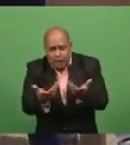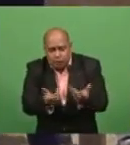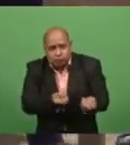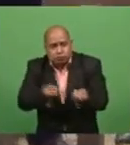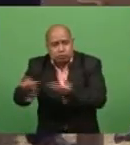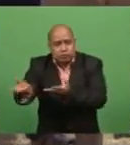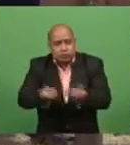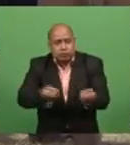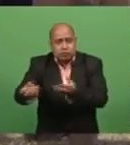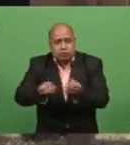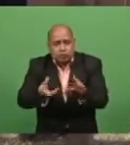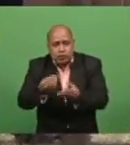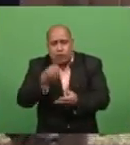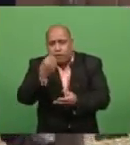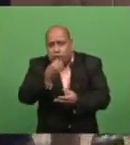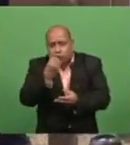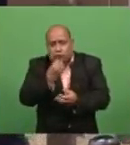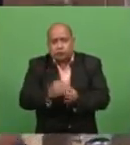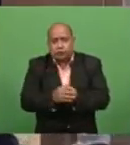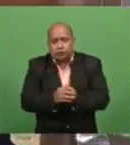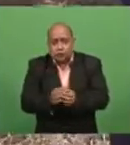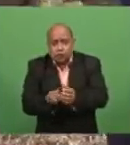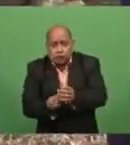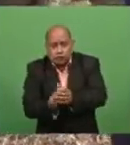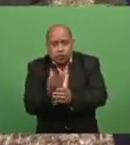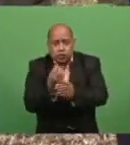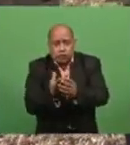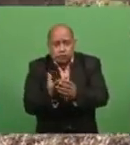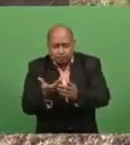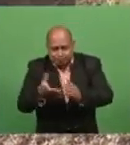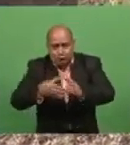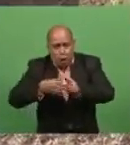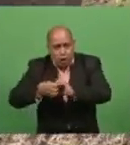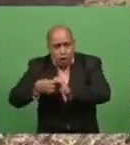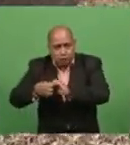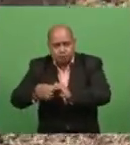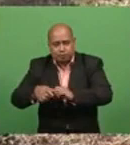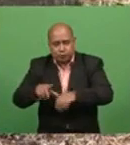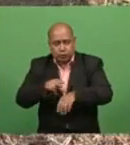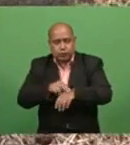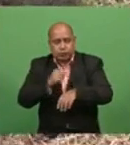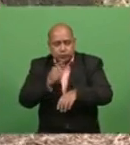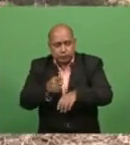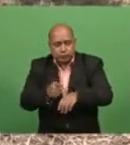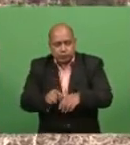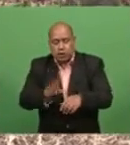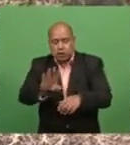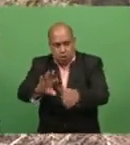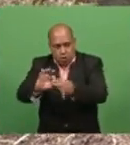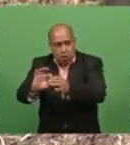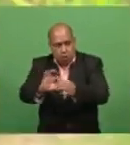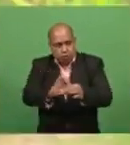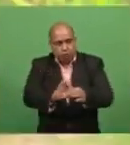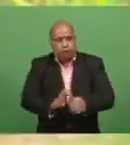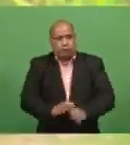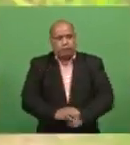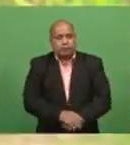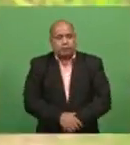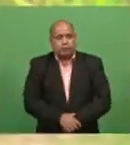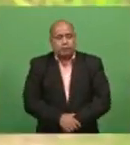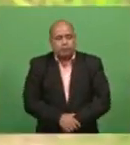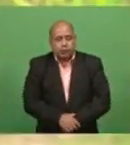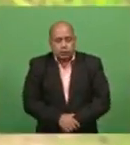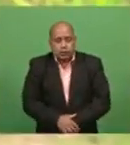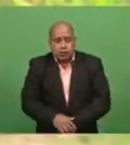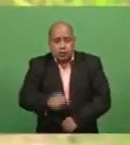your own are some of the things that Dr. Mahendra Reddy's team is embarking on. Cumulatively, this comprised of